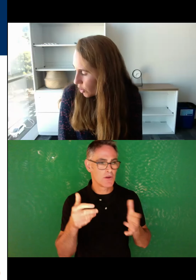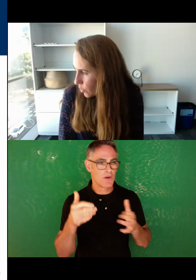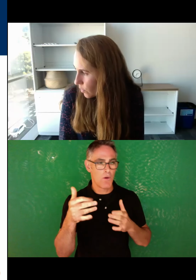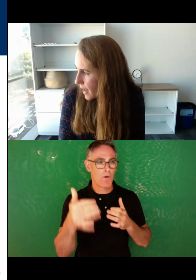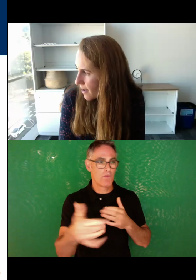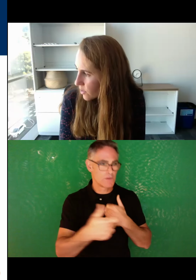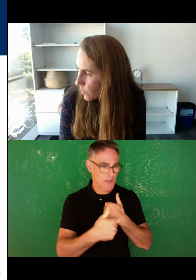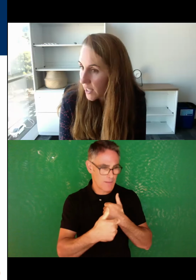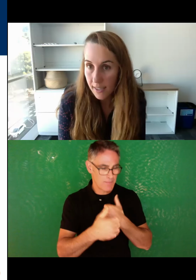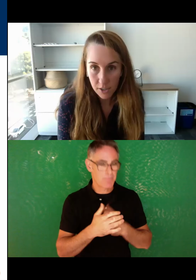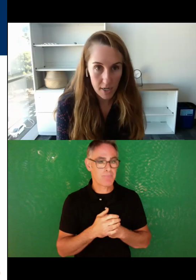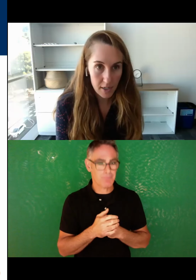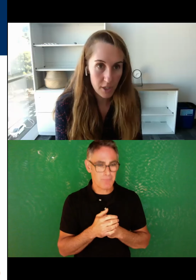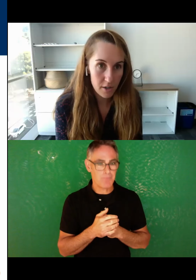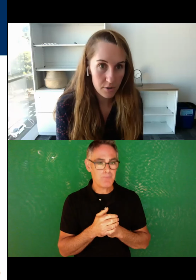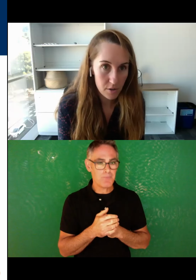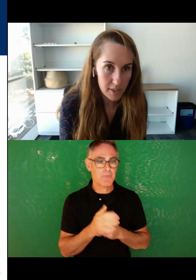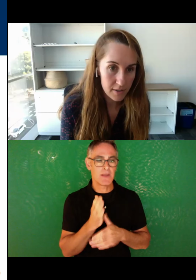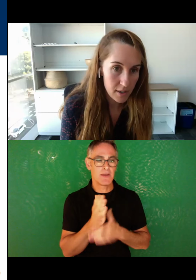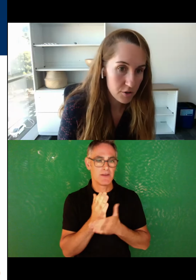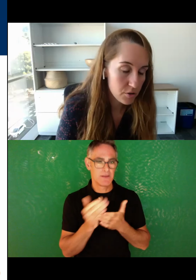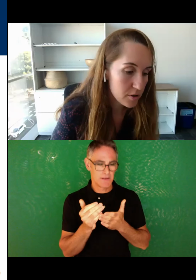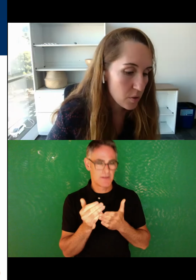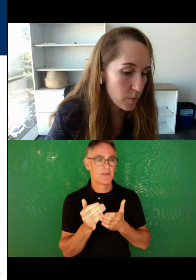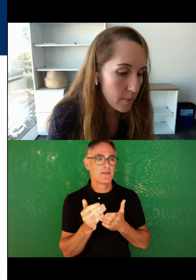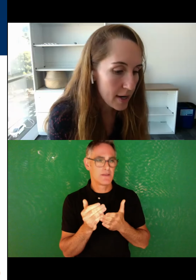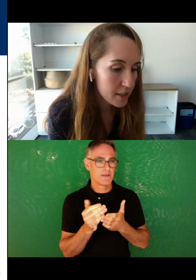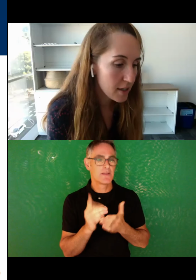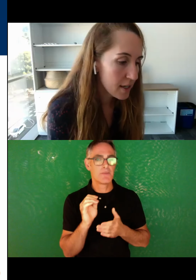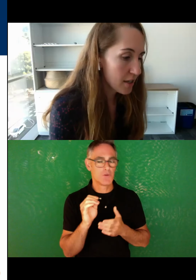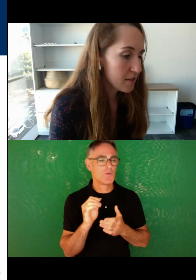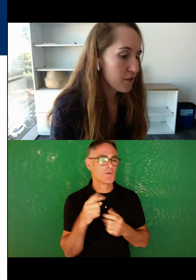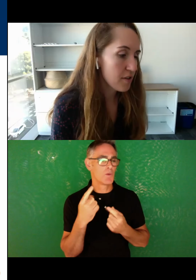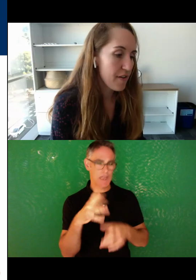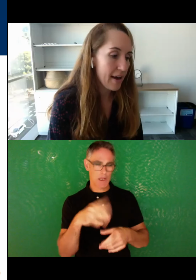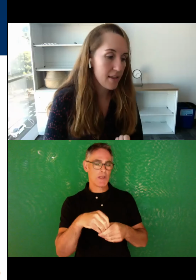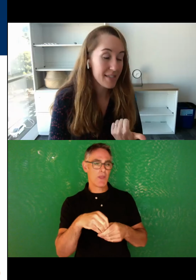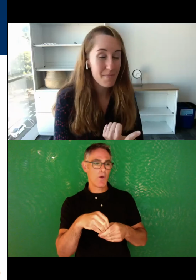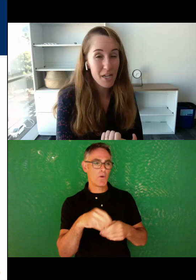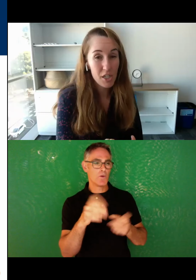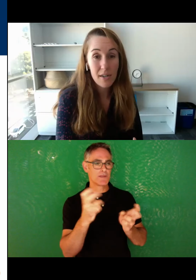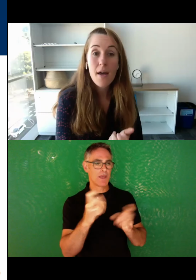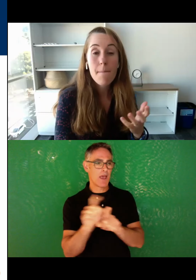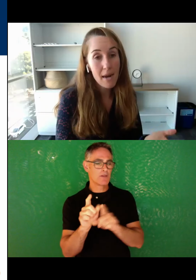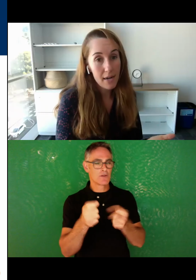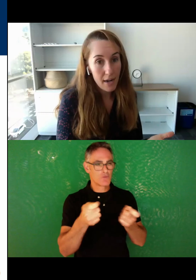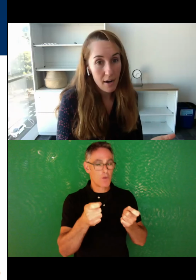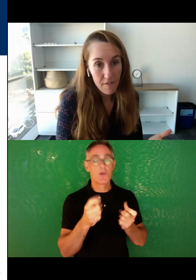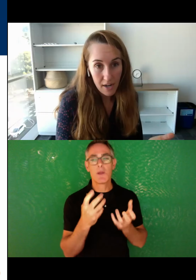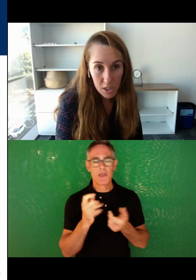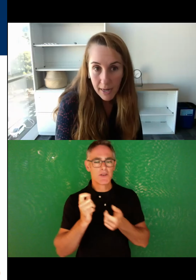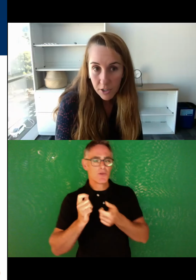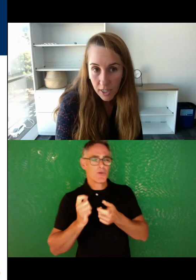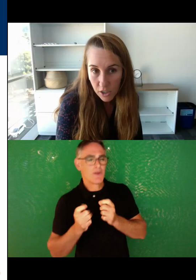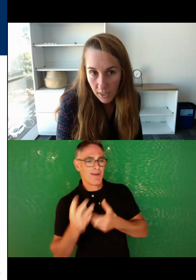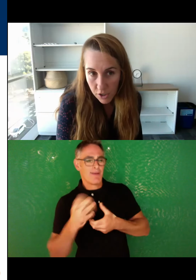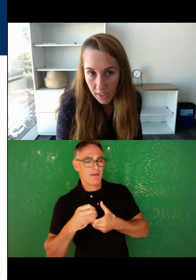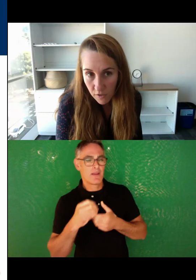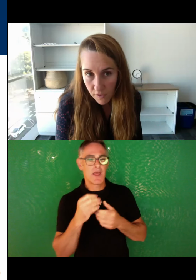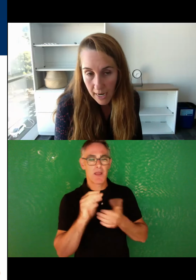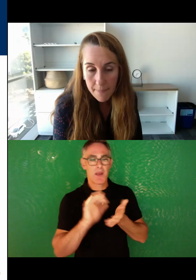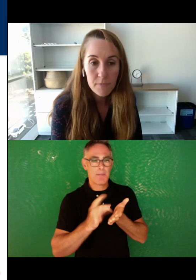Some do, and so we did introduce those as controls. So we wanted to adjust for the fact that, as I mentioned, Medicare Advantage